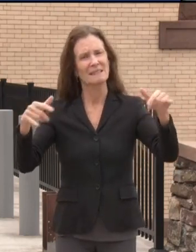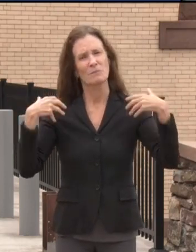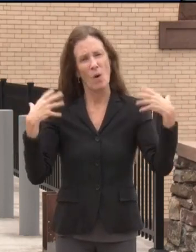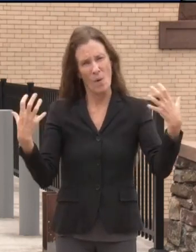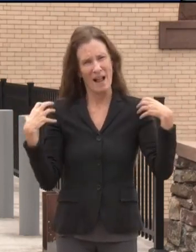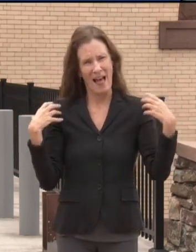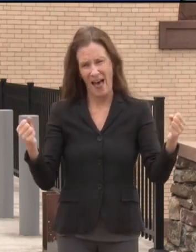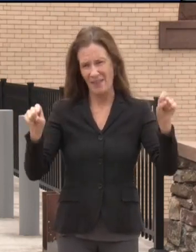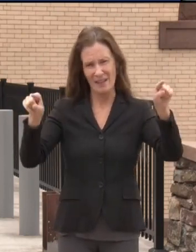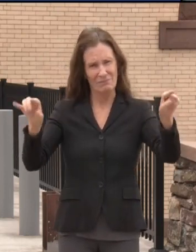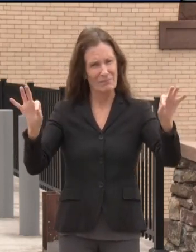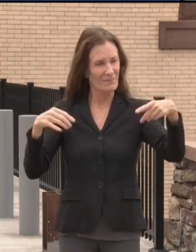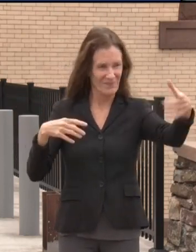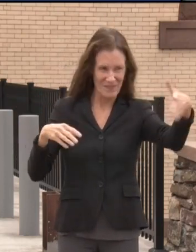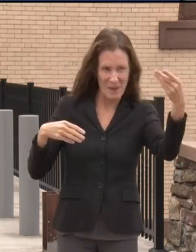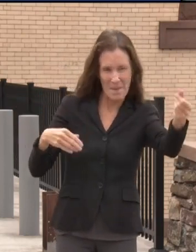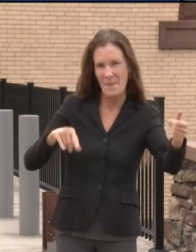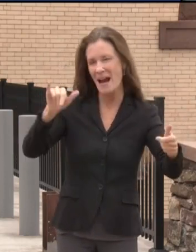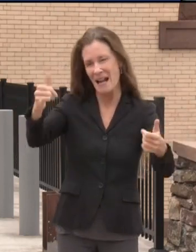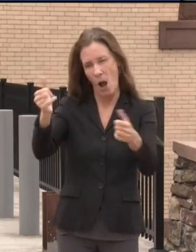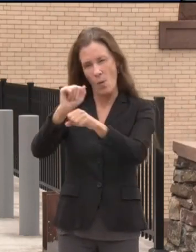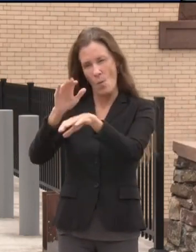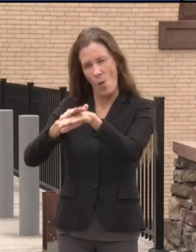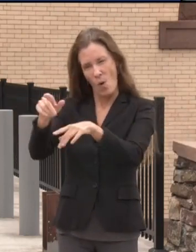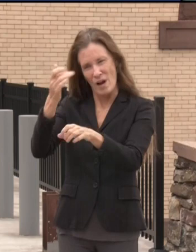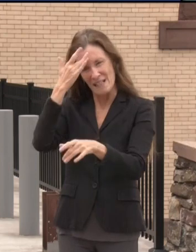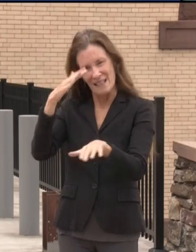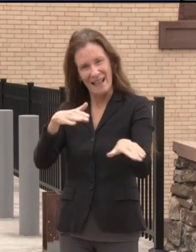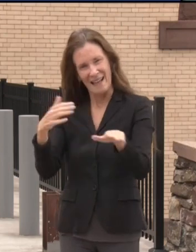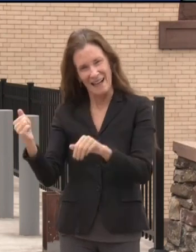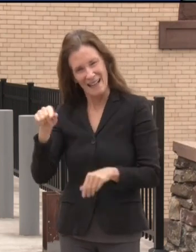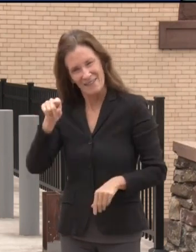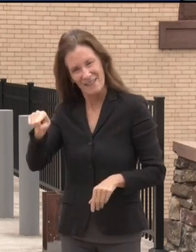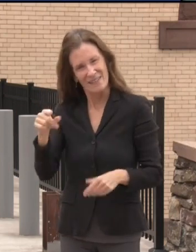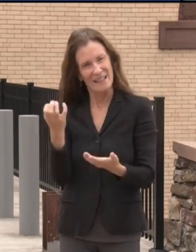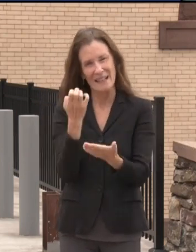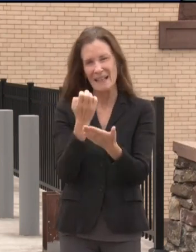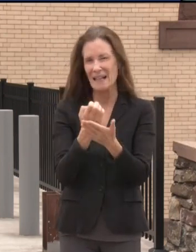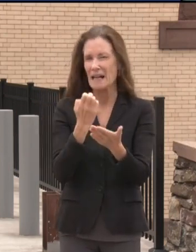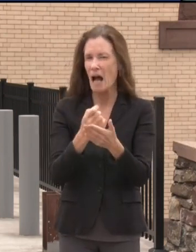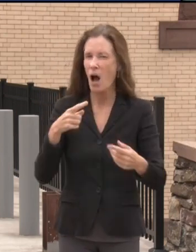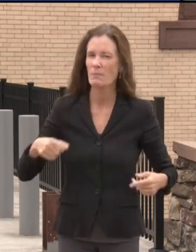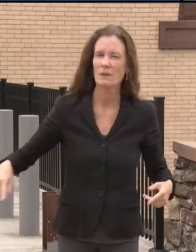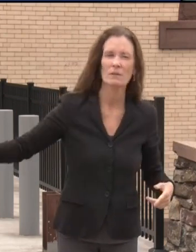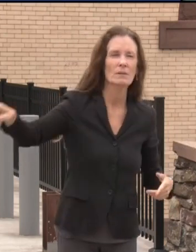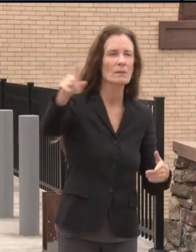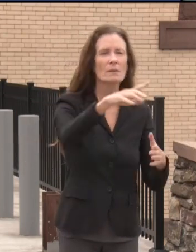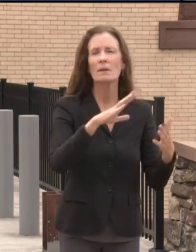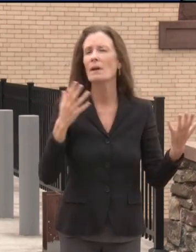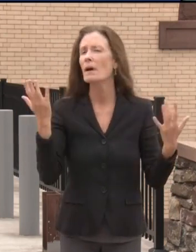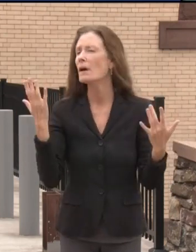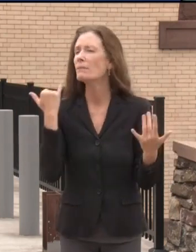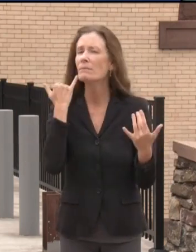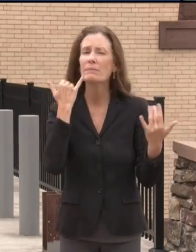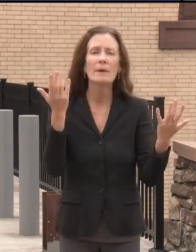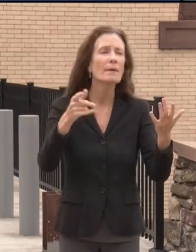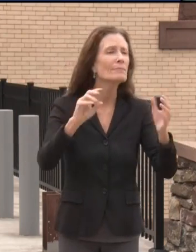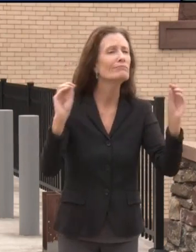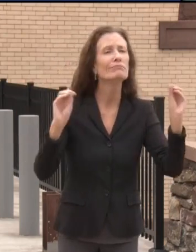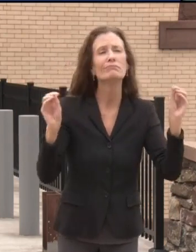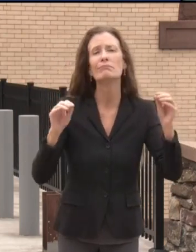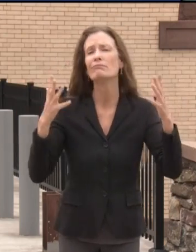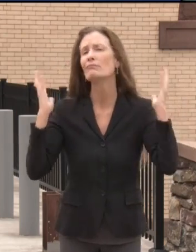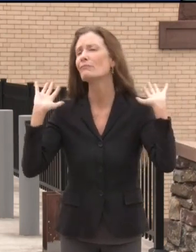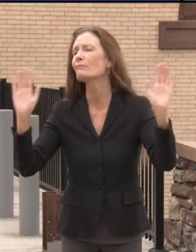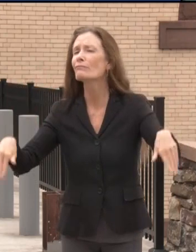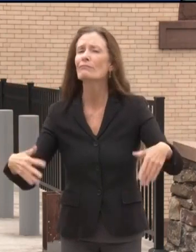of COVID-19 through our businesses. And our economy is at stake if we don't stop COVID-19 from causing productivity losses and